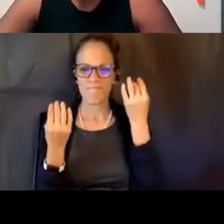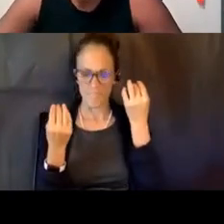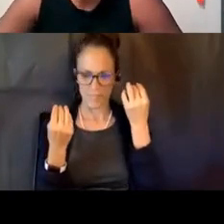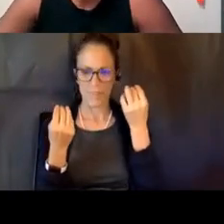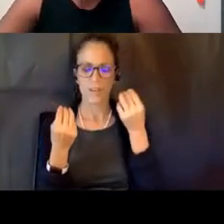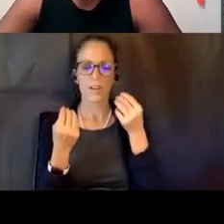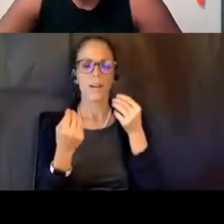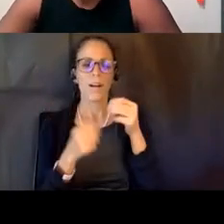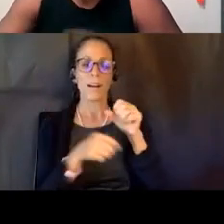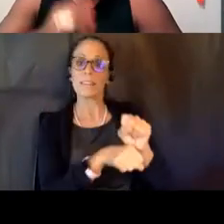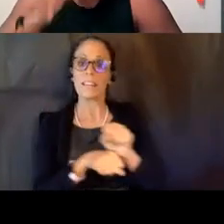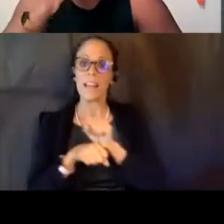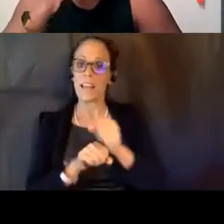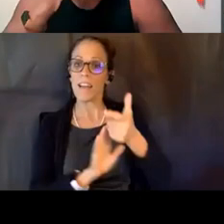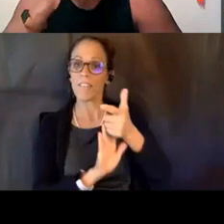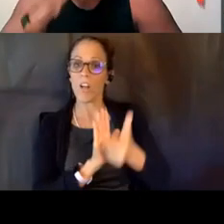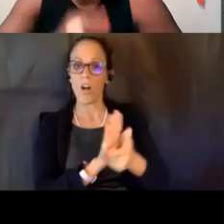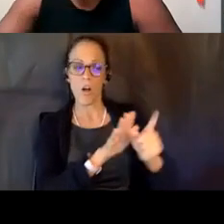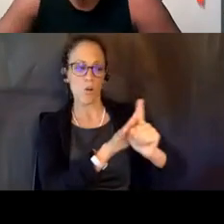laws. Like, so, mm-hmm.